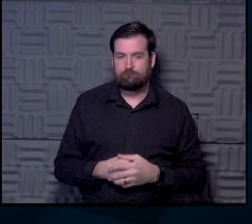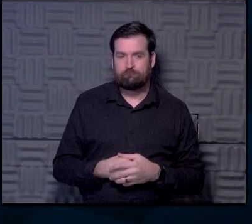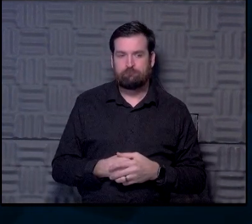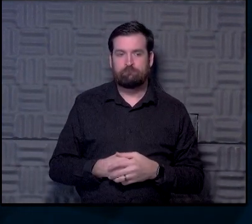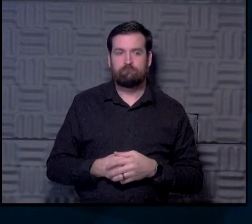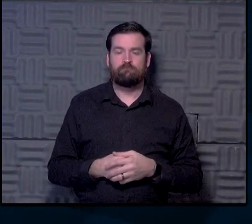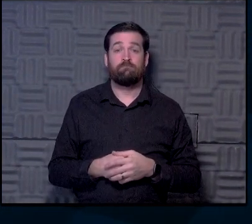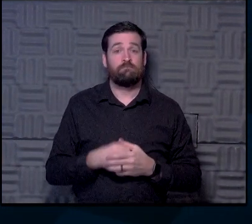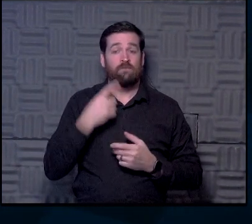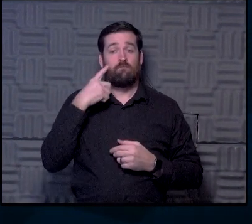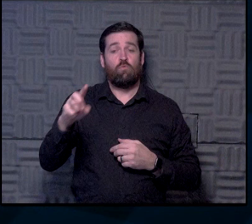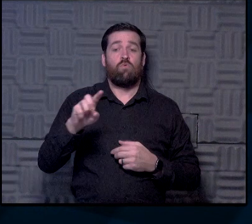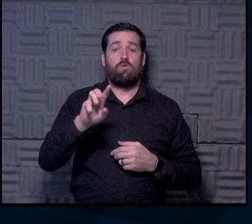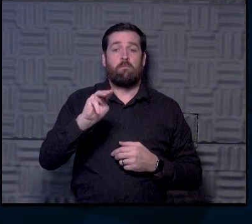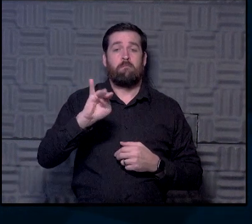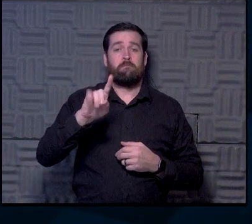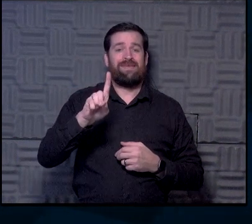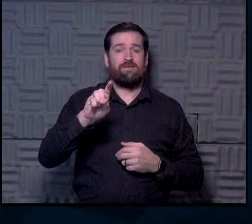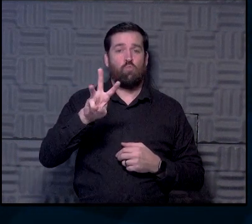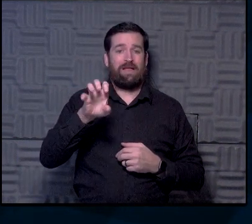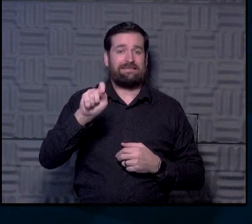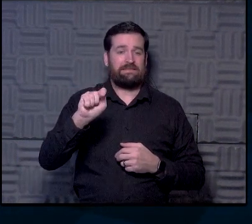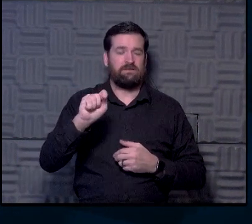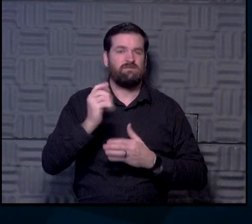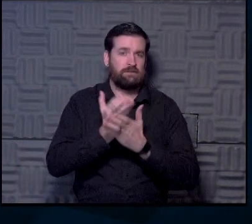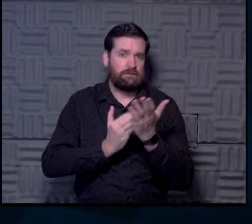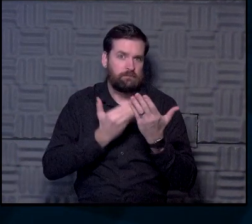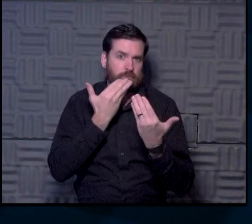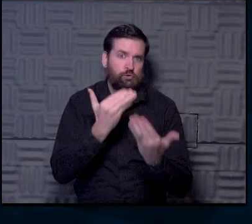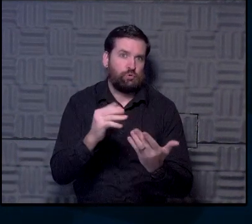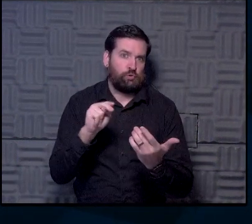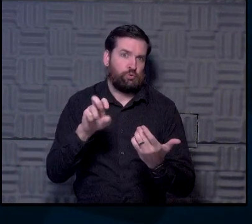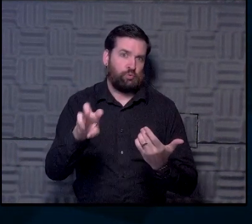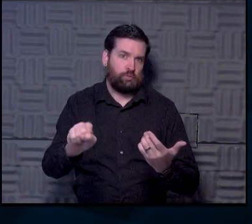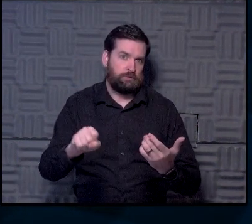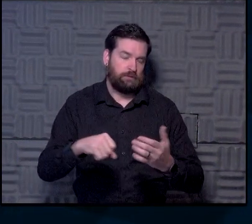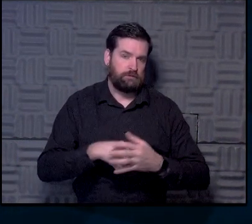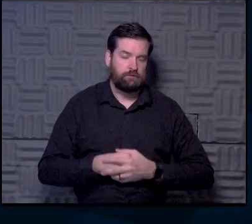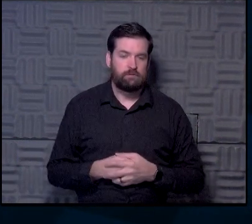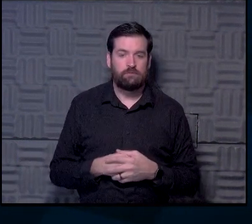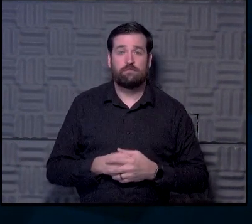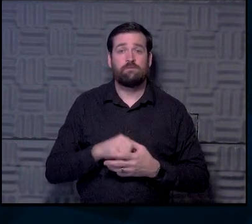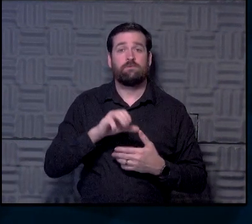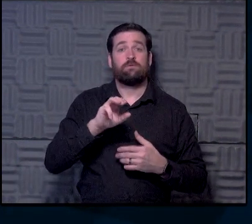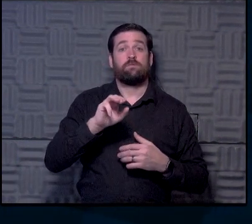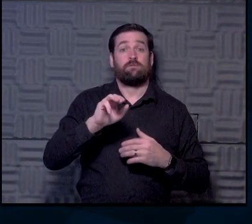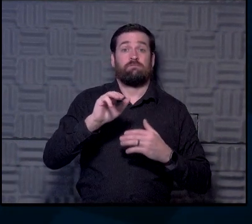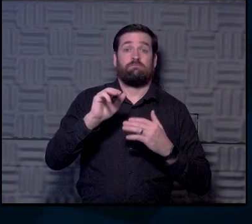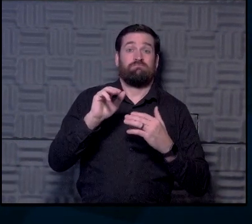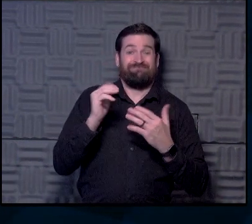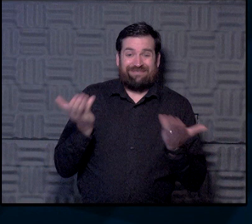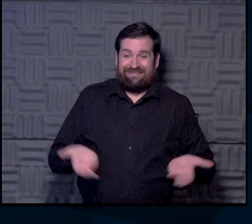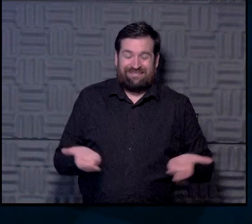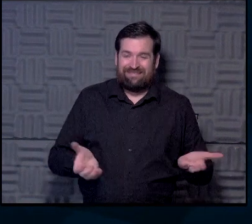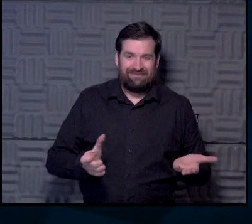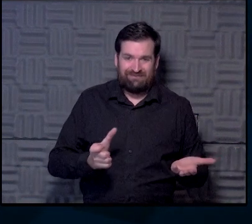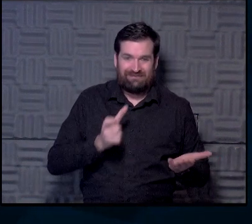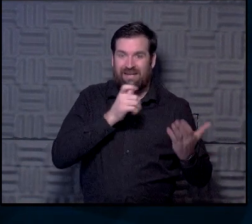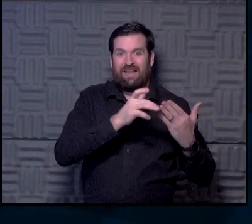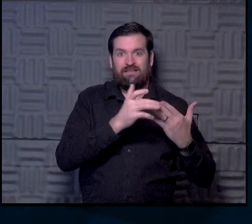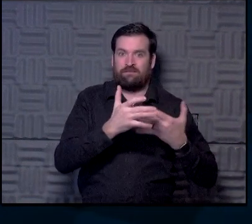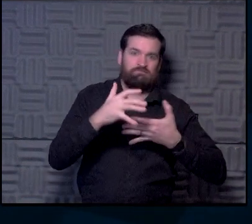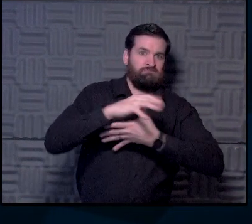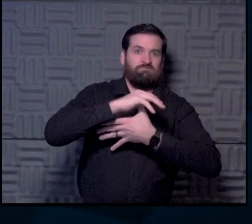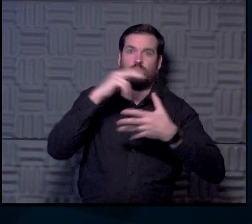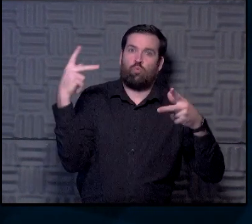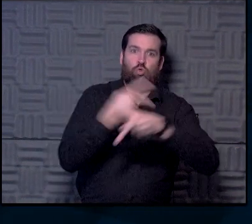maybe, for the Midwest at least, some good news here. In that the Midwest is no longer leading, right? There was a time going into